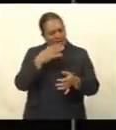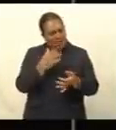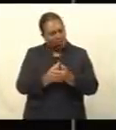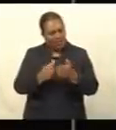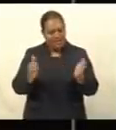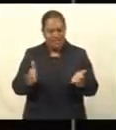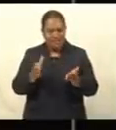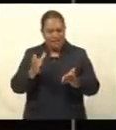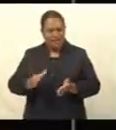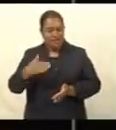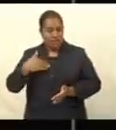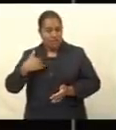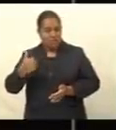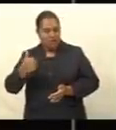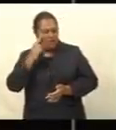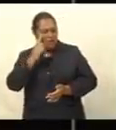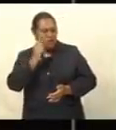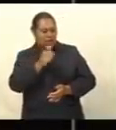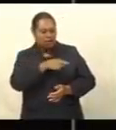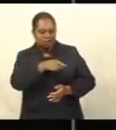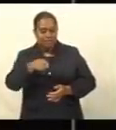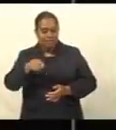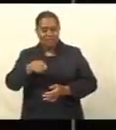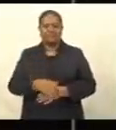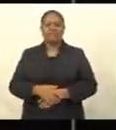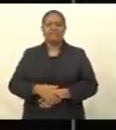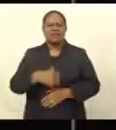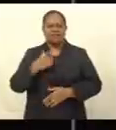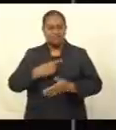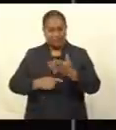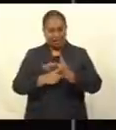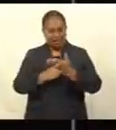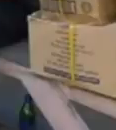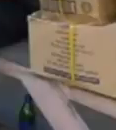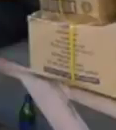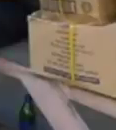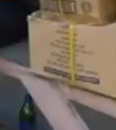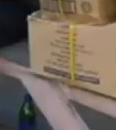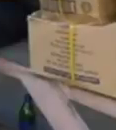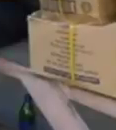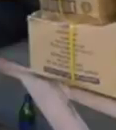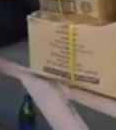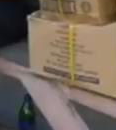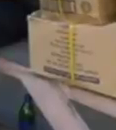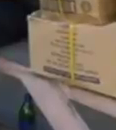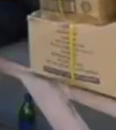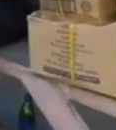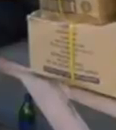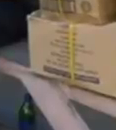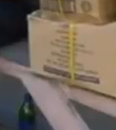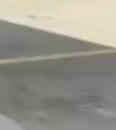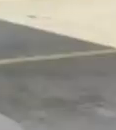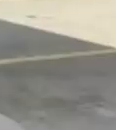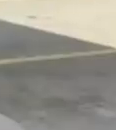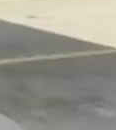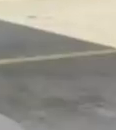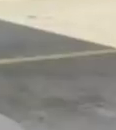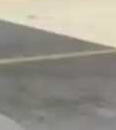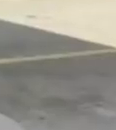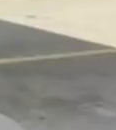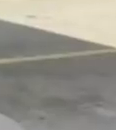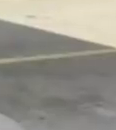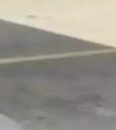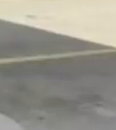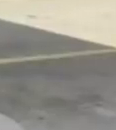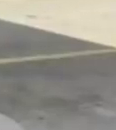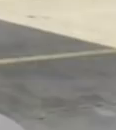are well looked after during this period of uncertainty. Nandi players were called in by the team management before they were